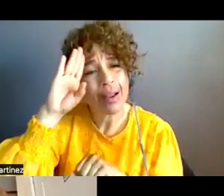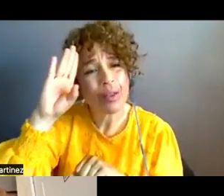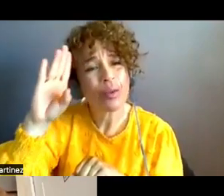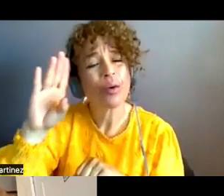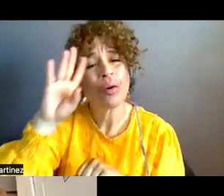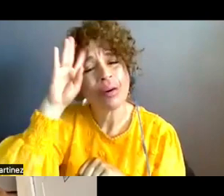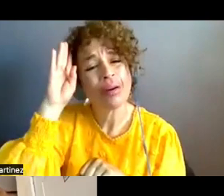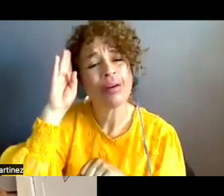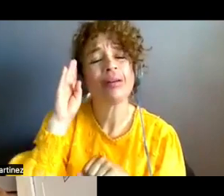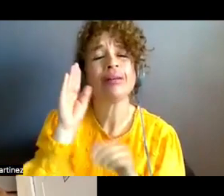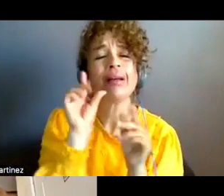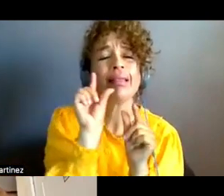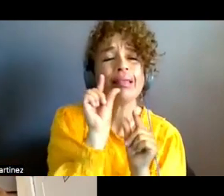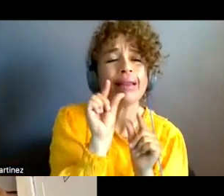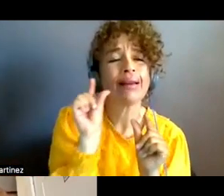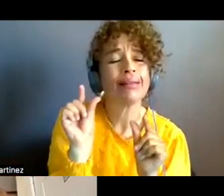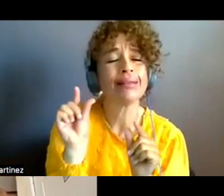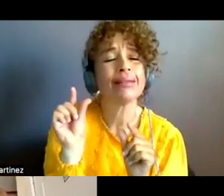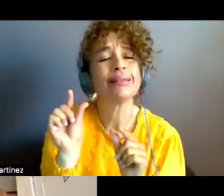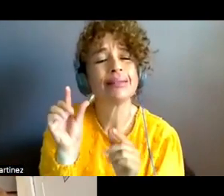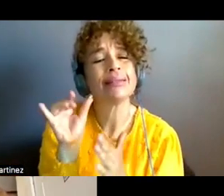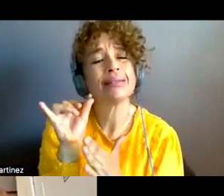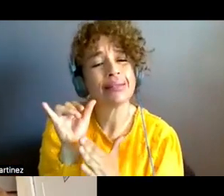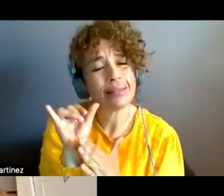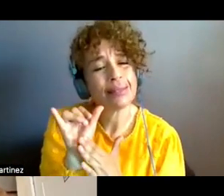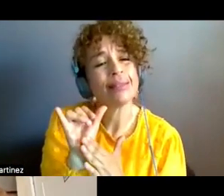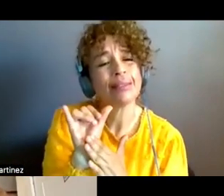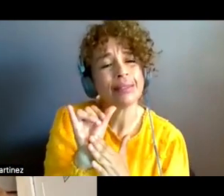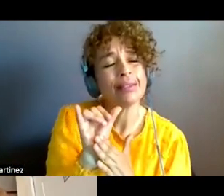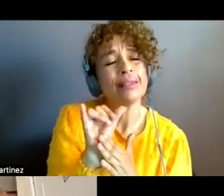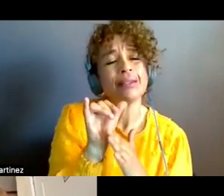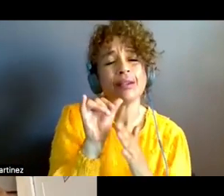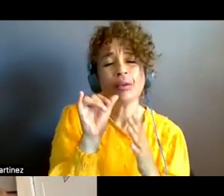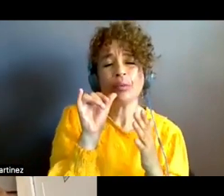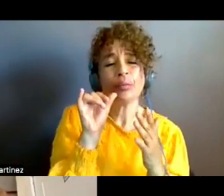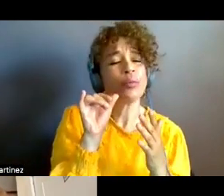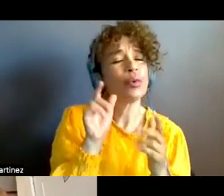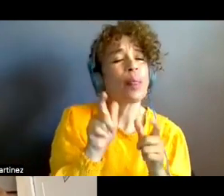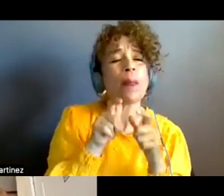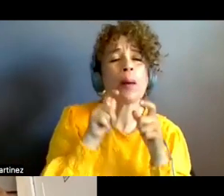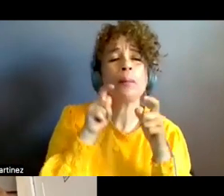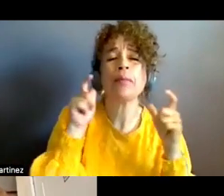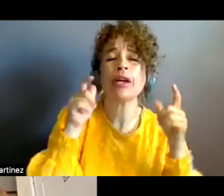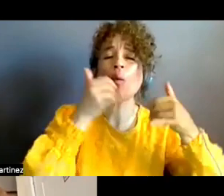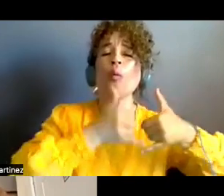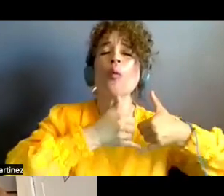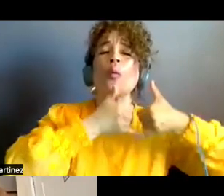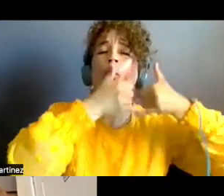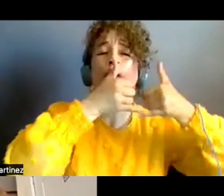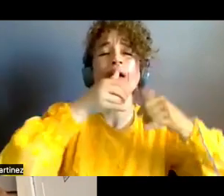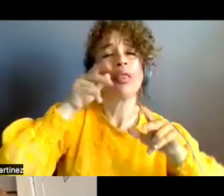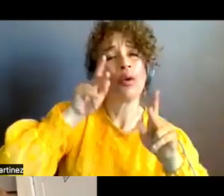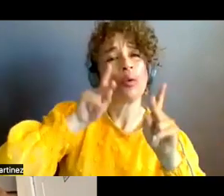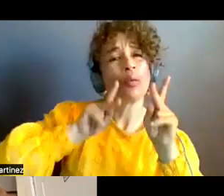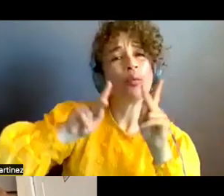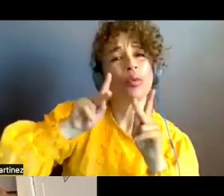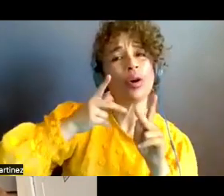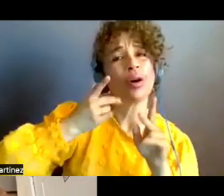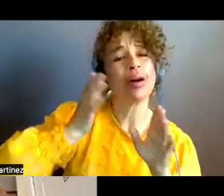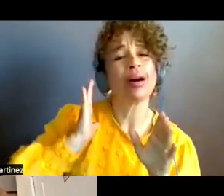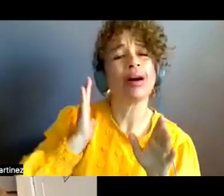I mean, the little things that has been coming out of the pandemic, like the biggest reward, the human touch of our